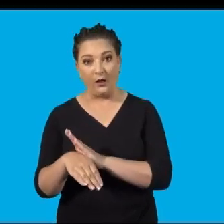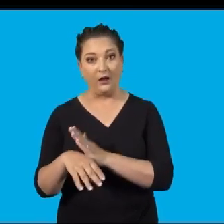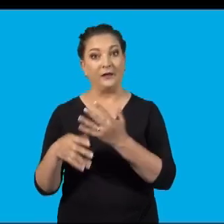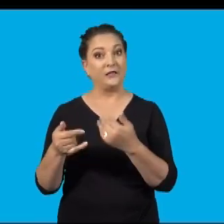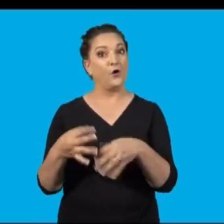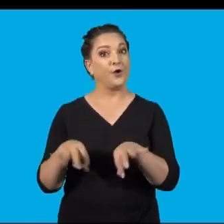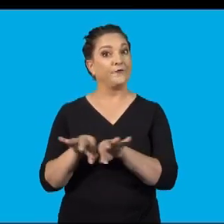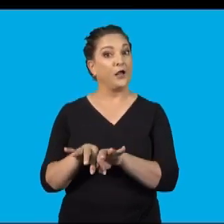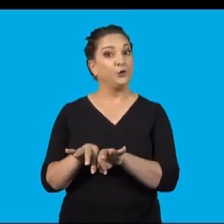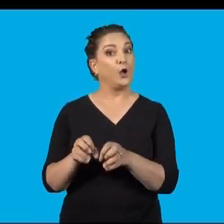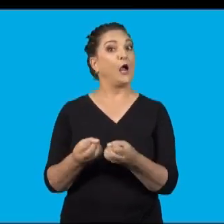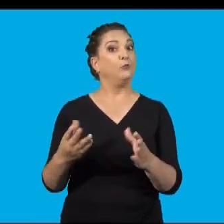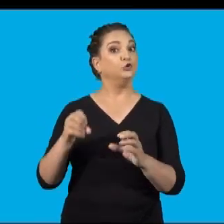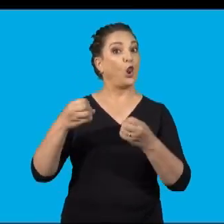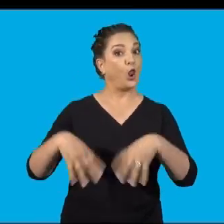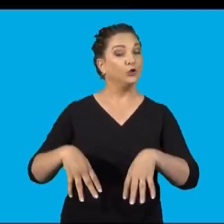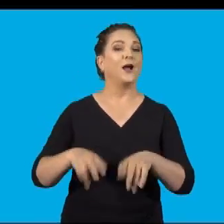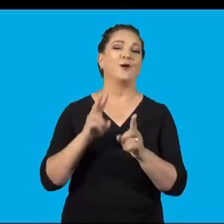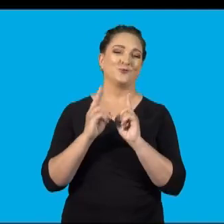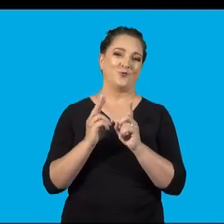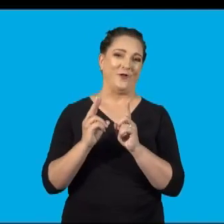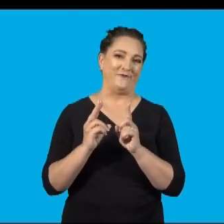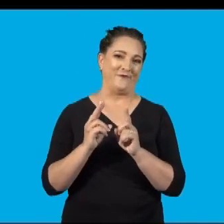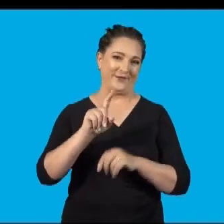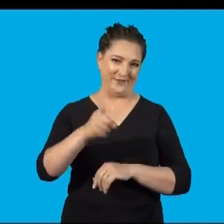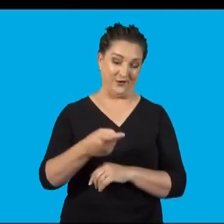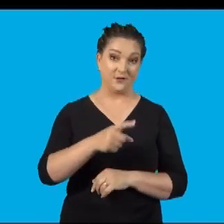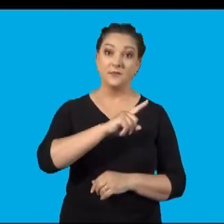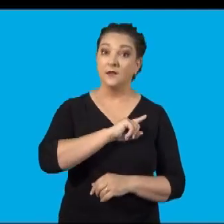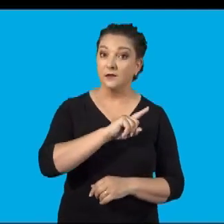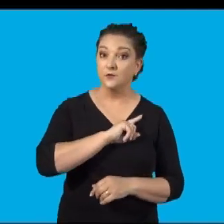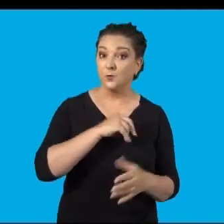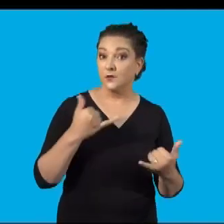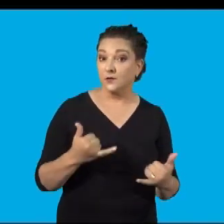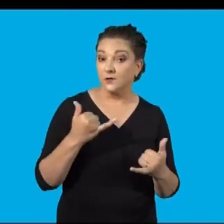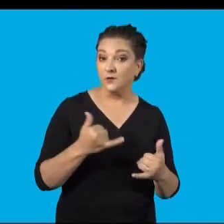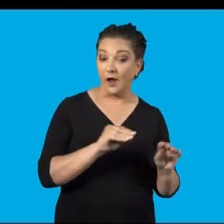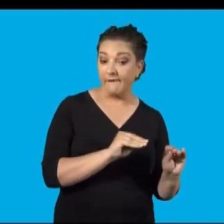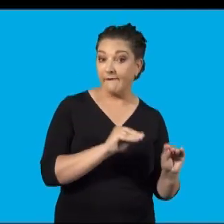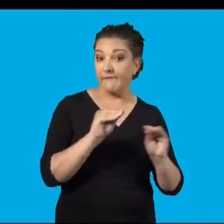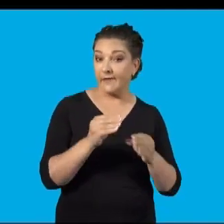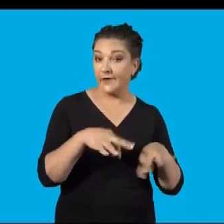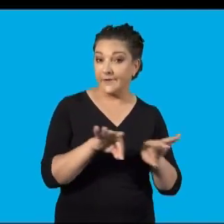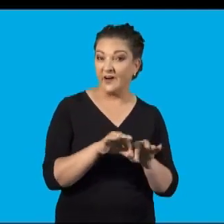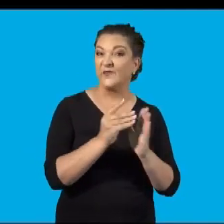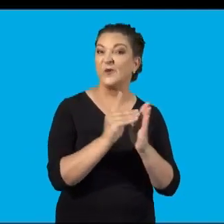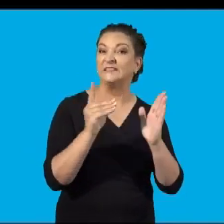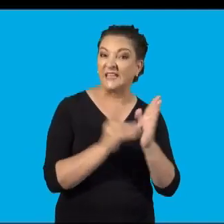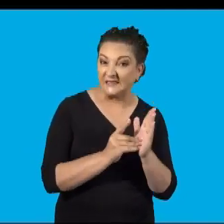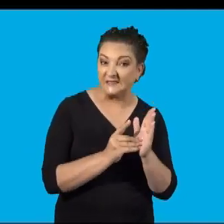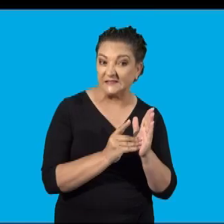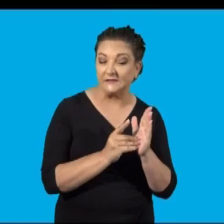depreciation and it has lost 12,000. I should get the carrying value on the date